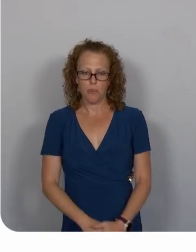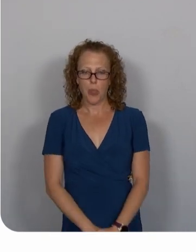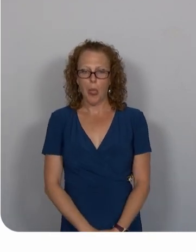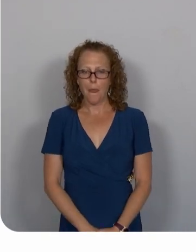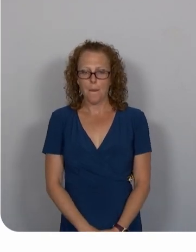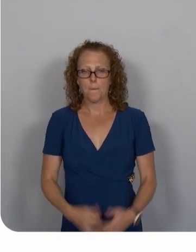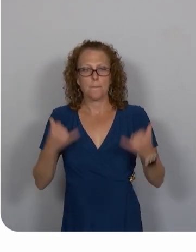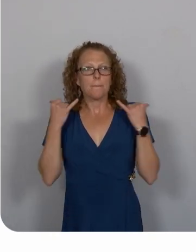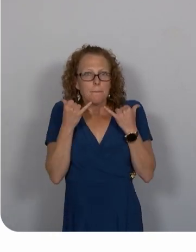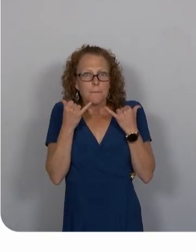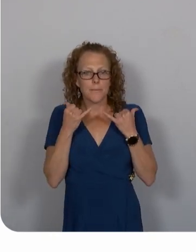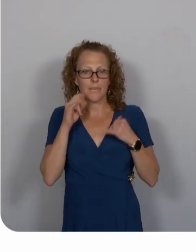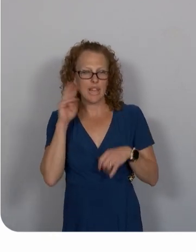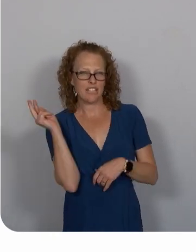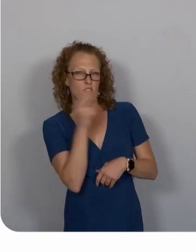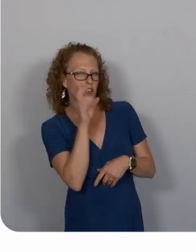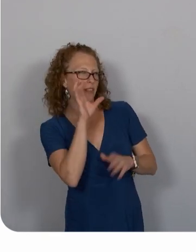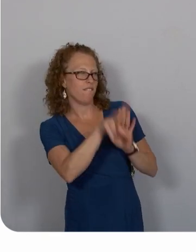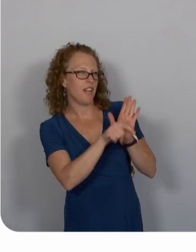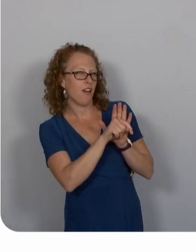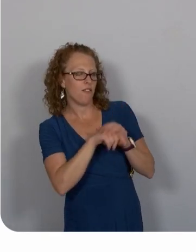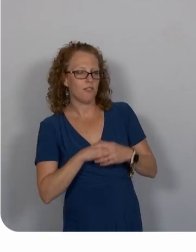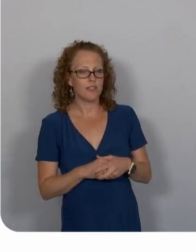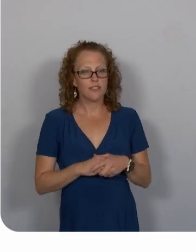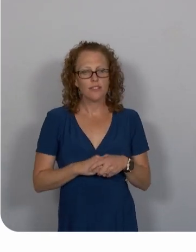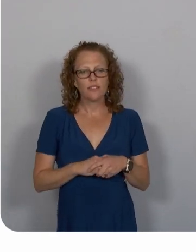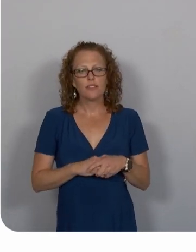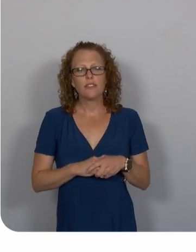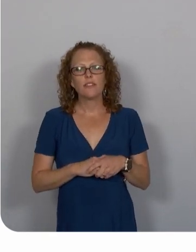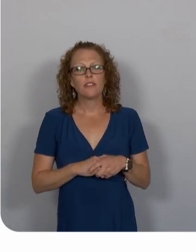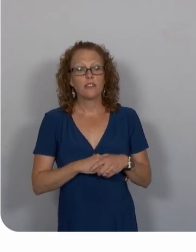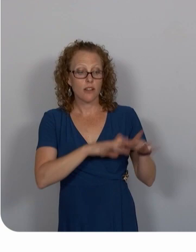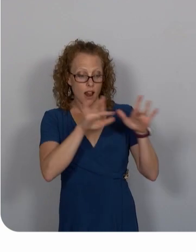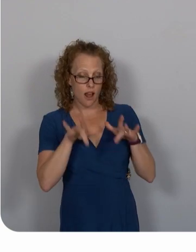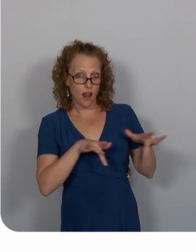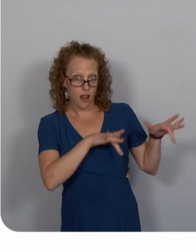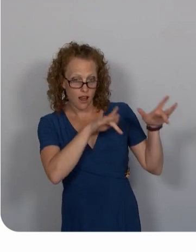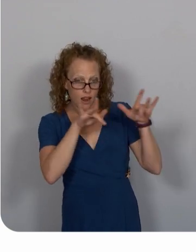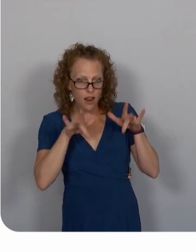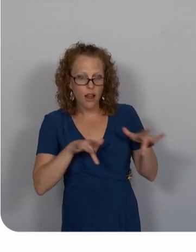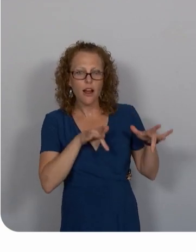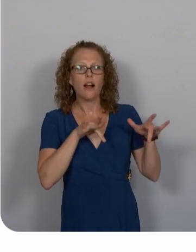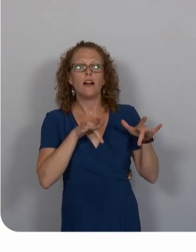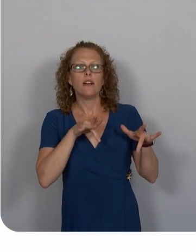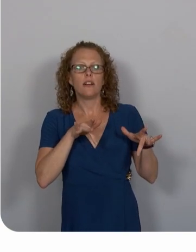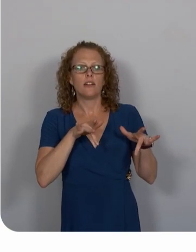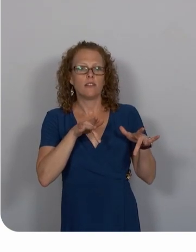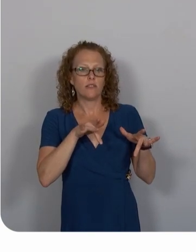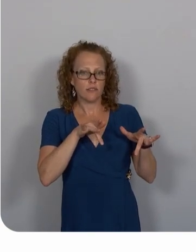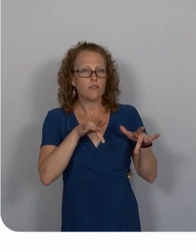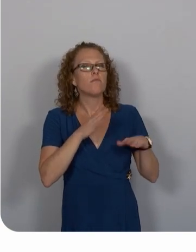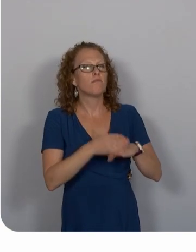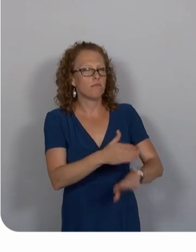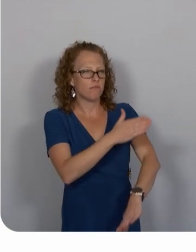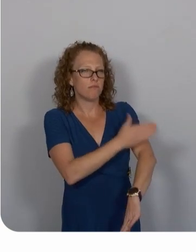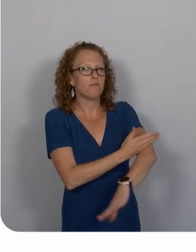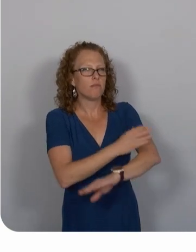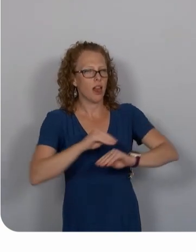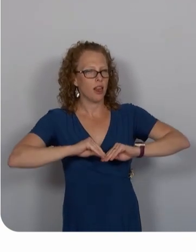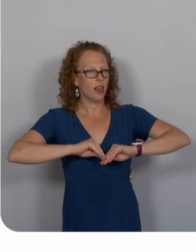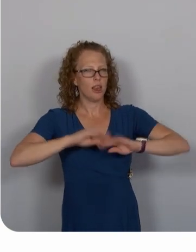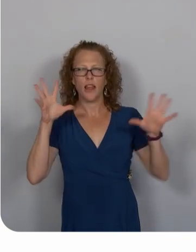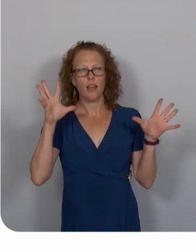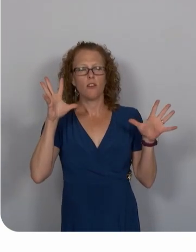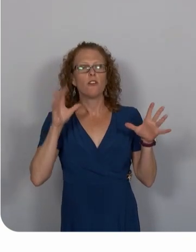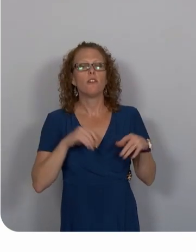Now let's get back to video. Video recordings, they don't just look better thanks to the awesome camera.